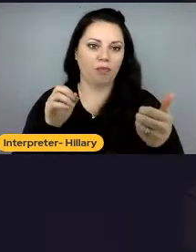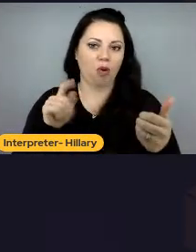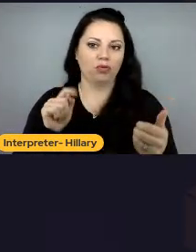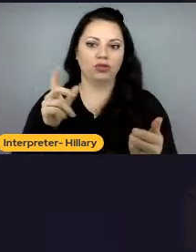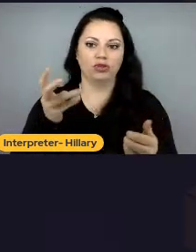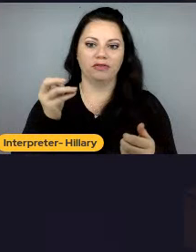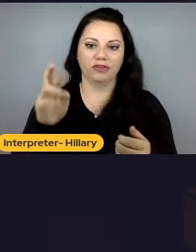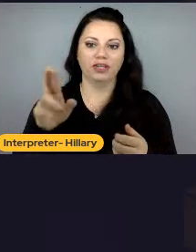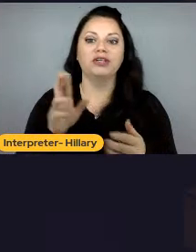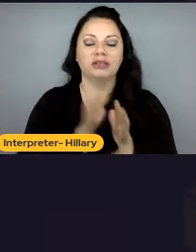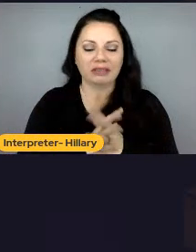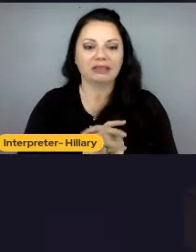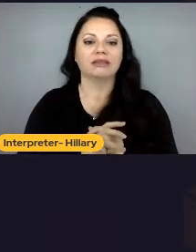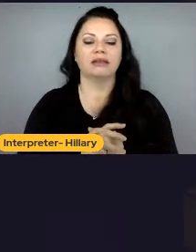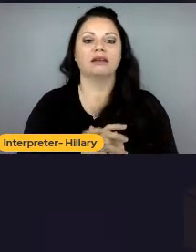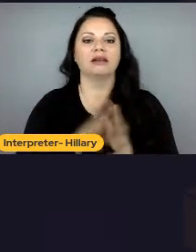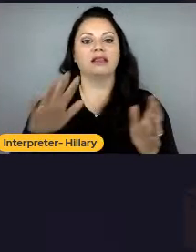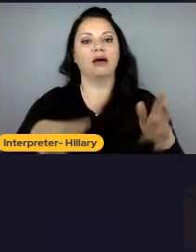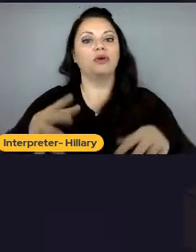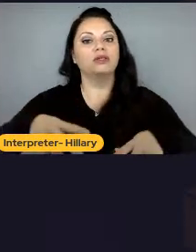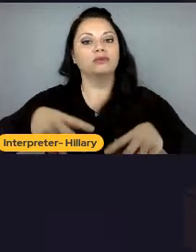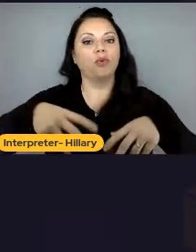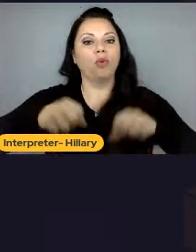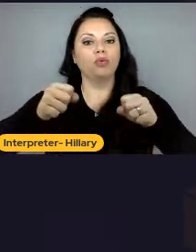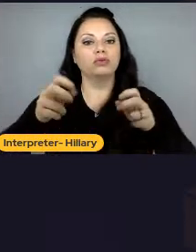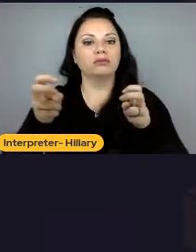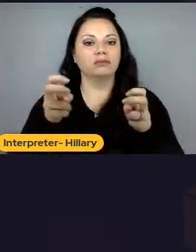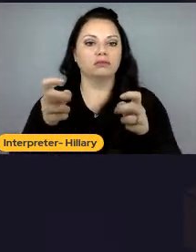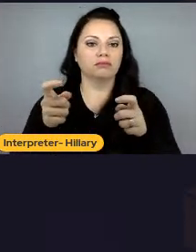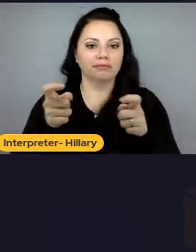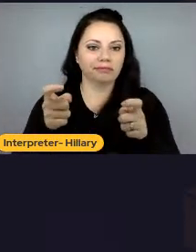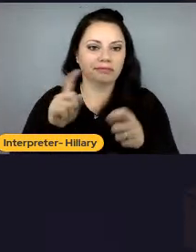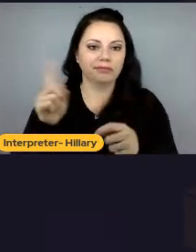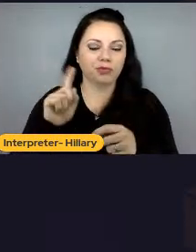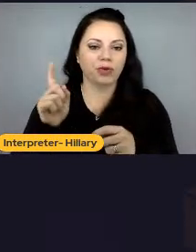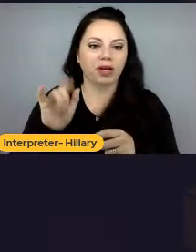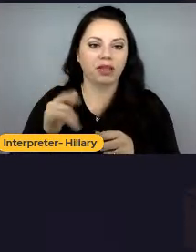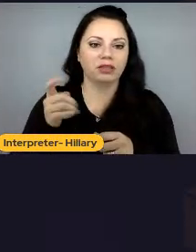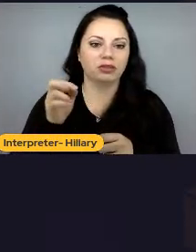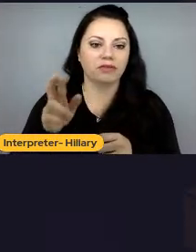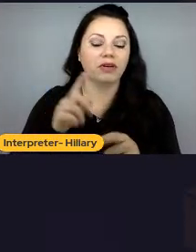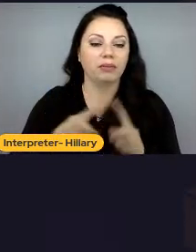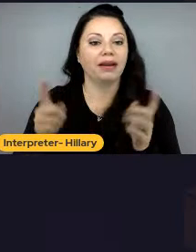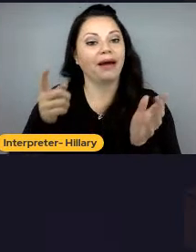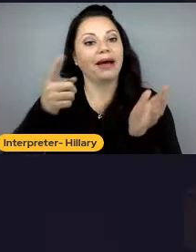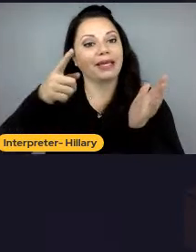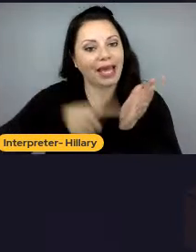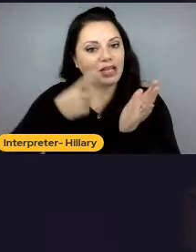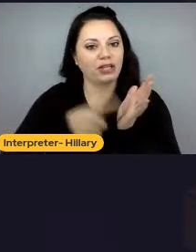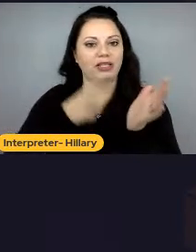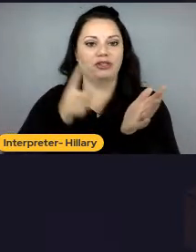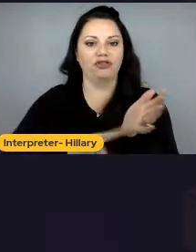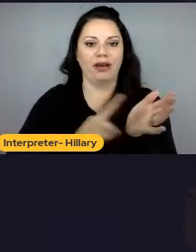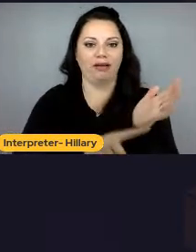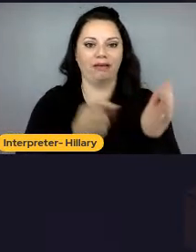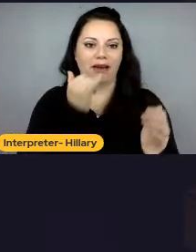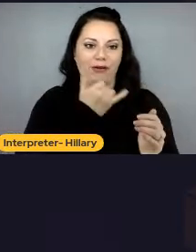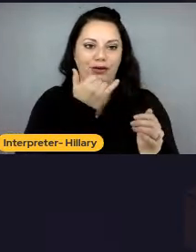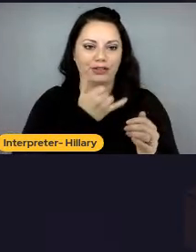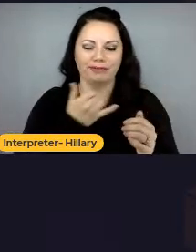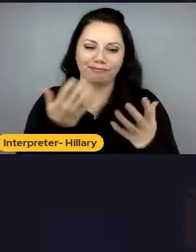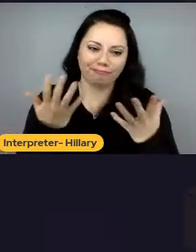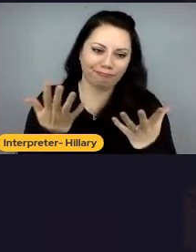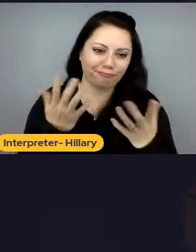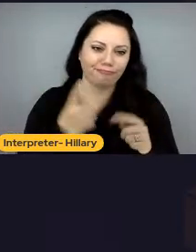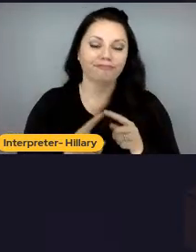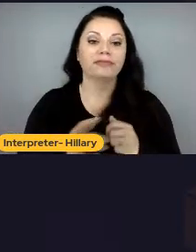that was hosted in a traditional data center, copying files onto it, occasionally checking errors, but that's it really. So when I